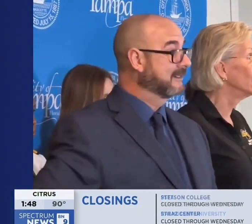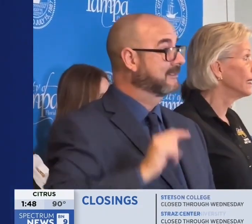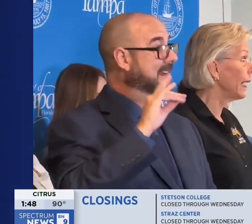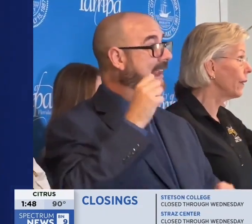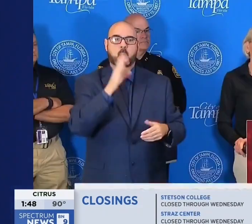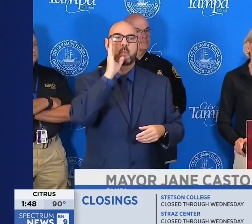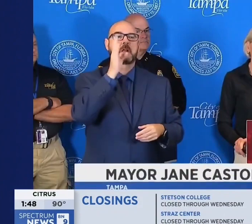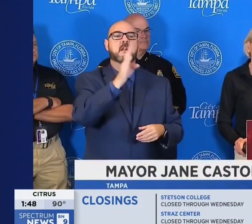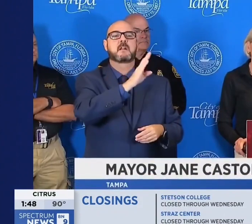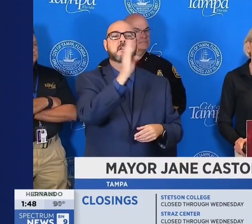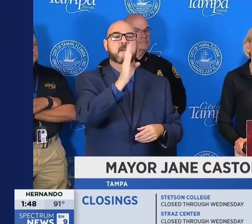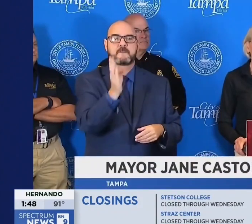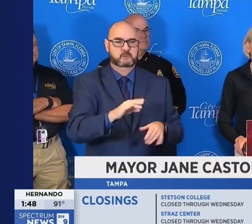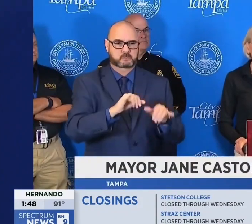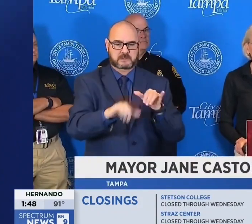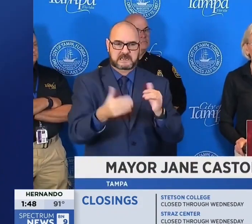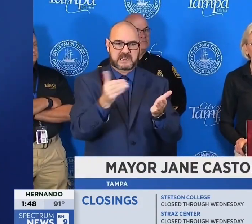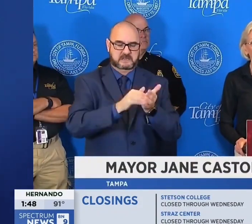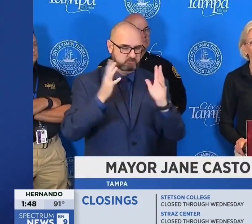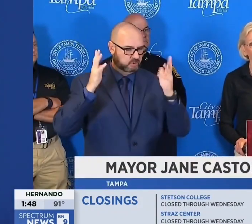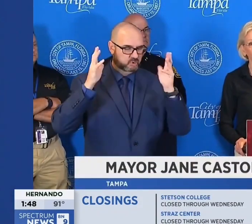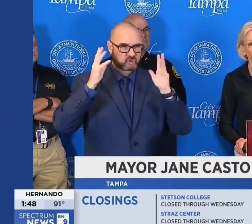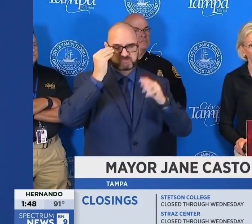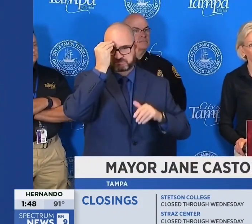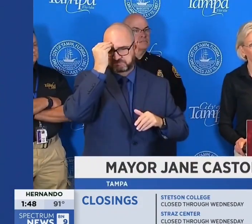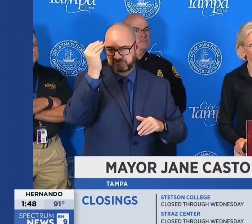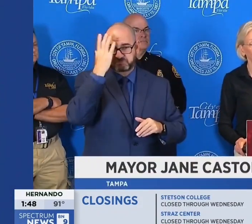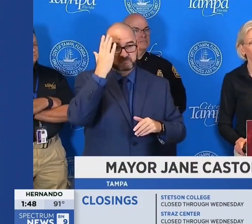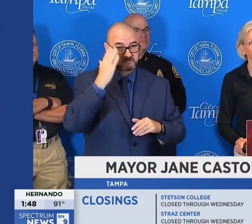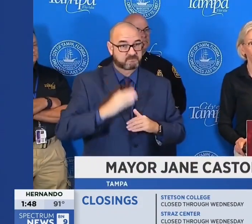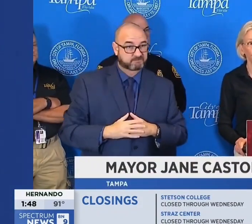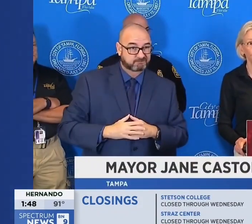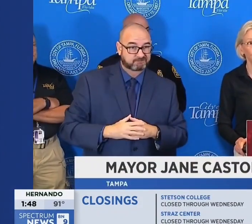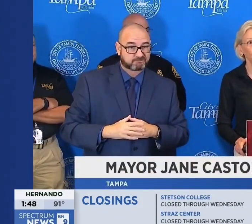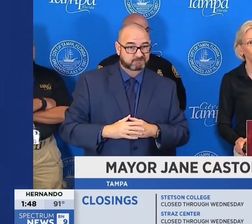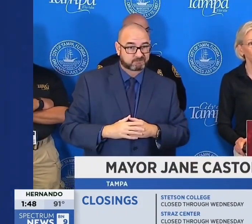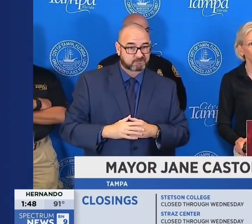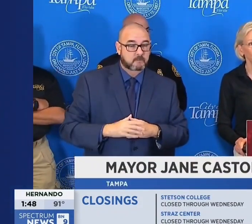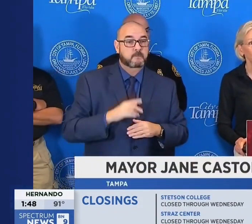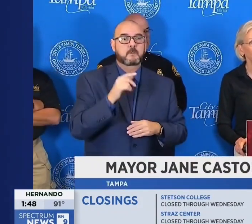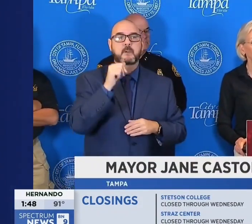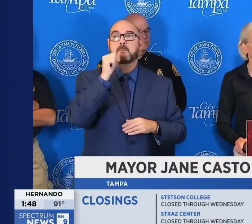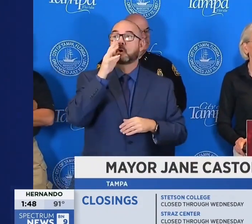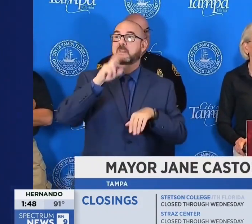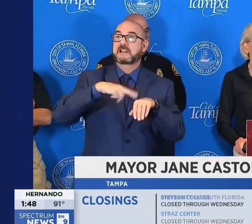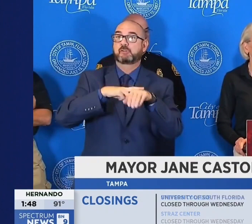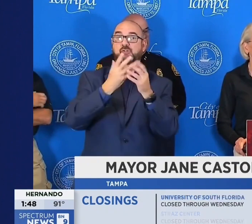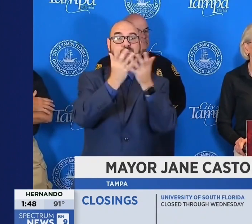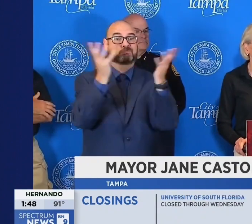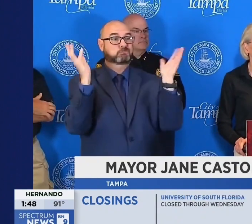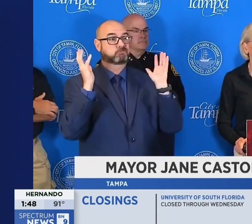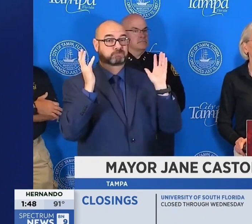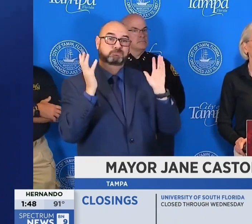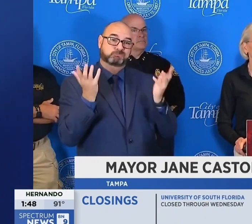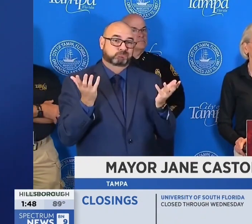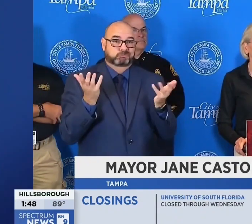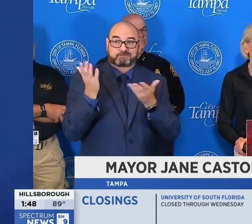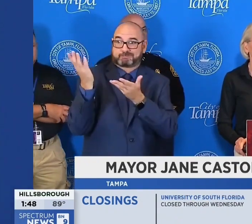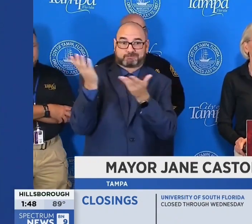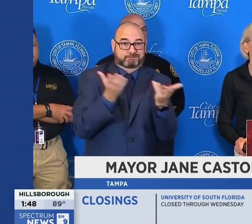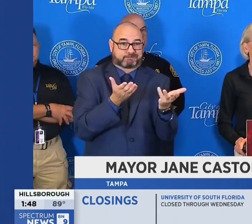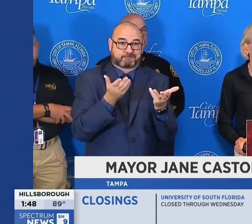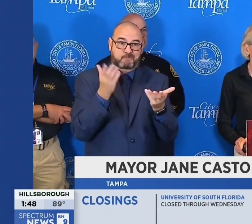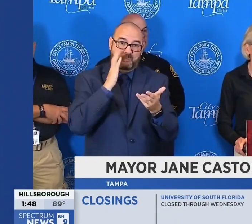lose power. Understand that Mother Nature wins every time. So if you have the opportunity to evacuate and you can,